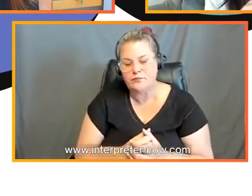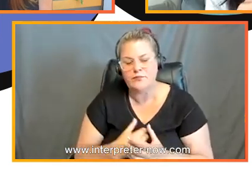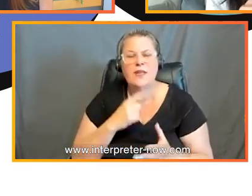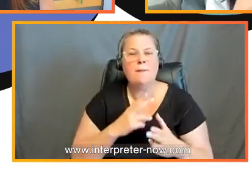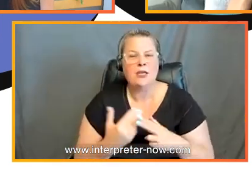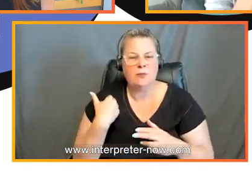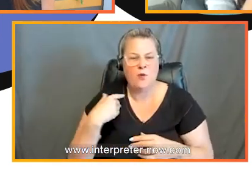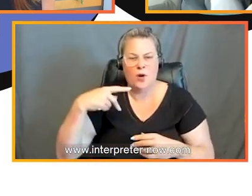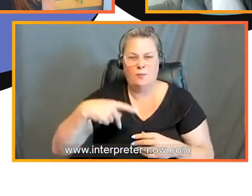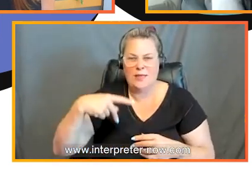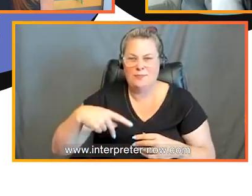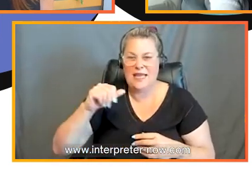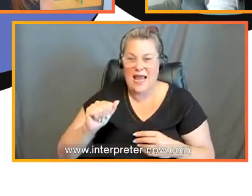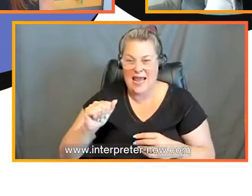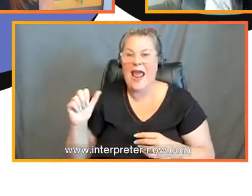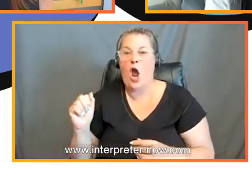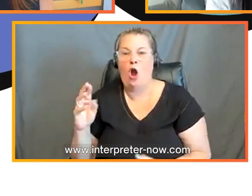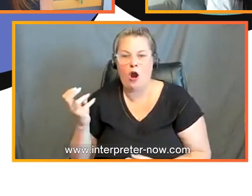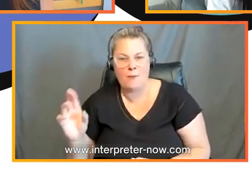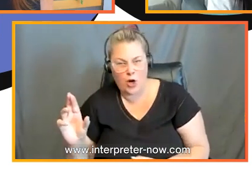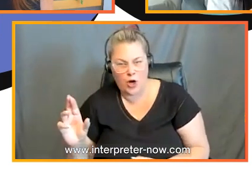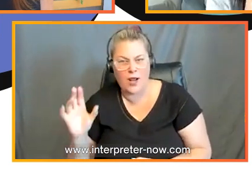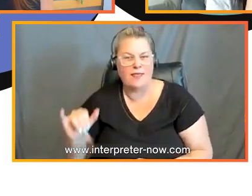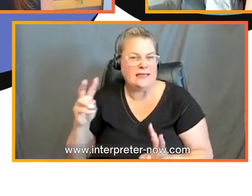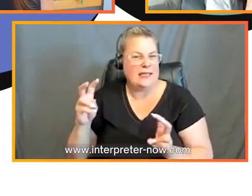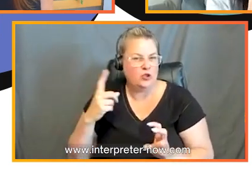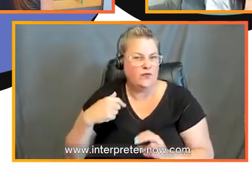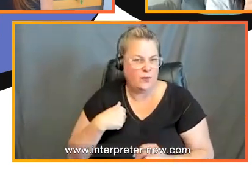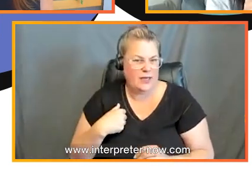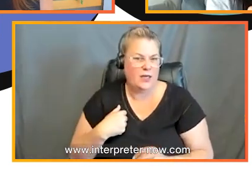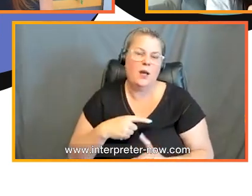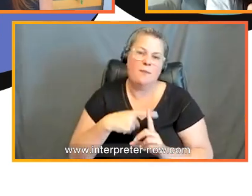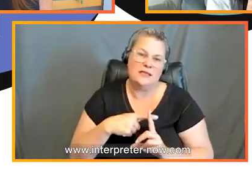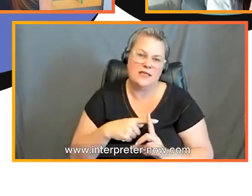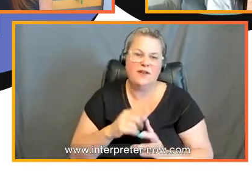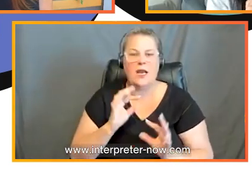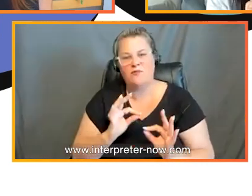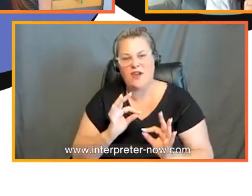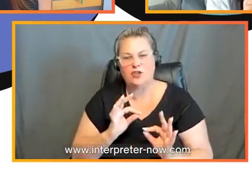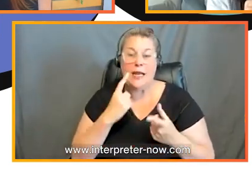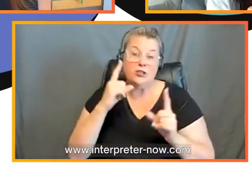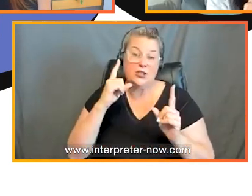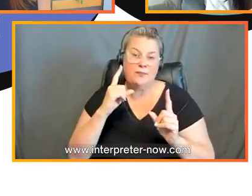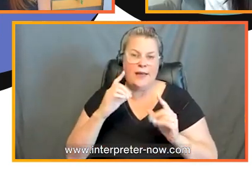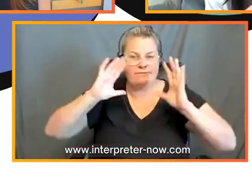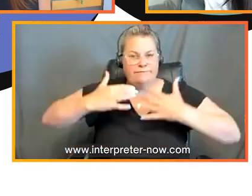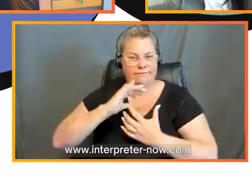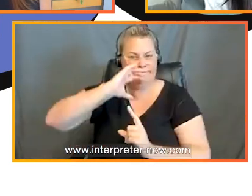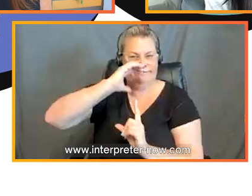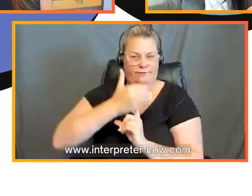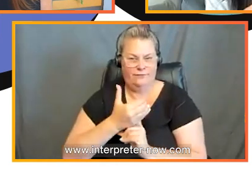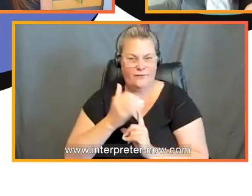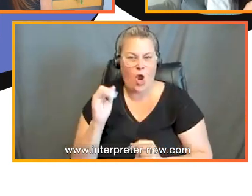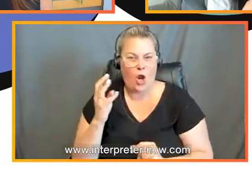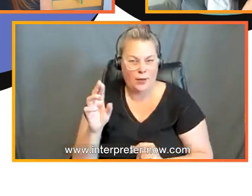armor being an issue for me, the positivity, perfection, achievement armor. And for me in particular, achievement being tough. I can tell